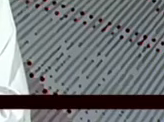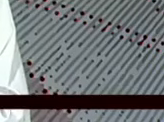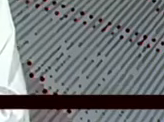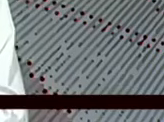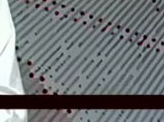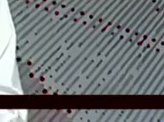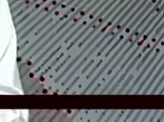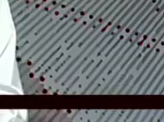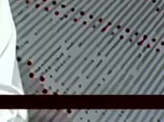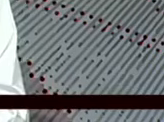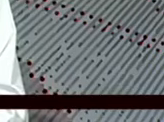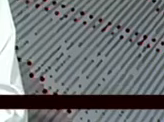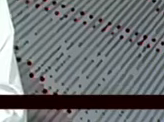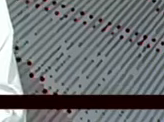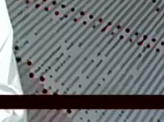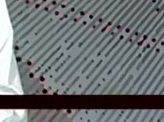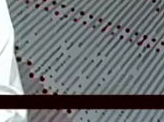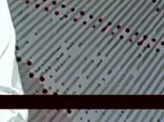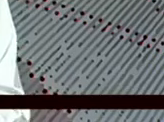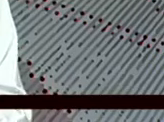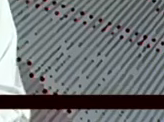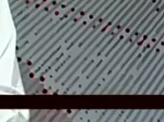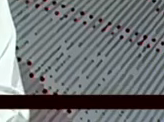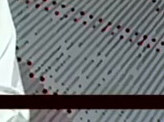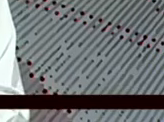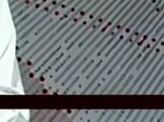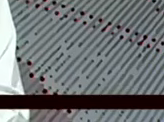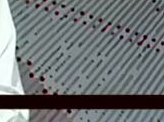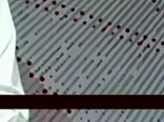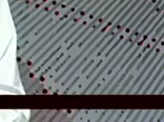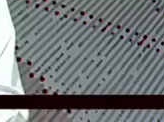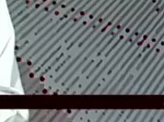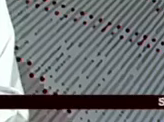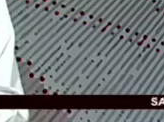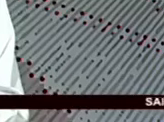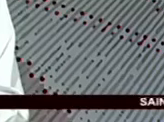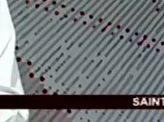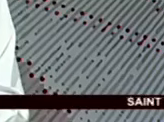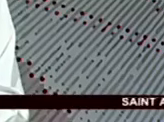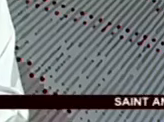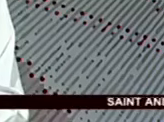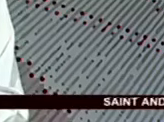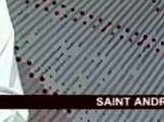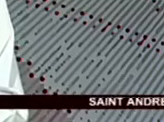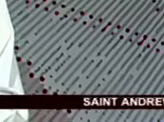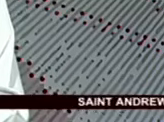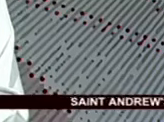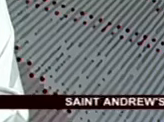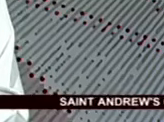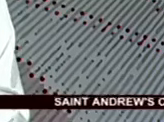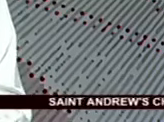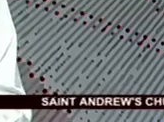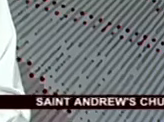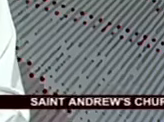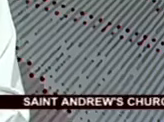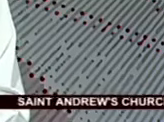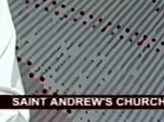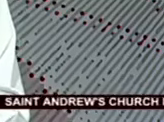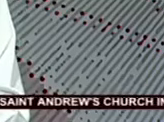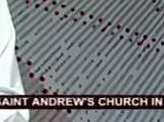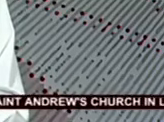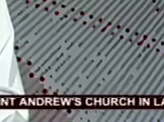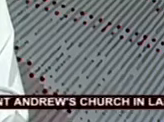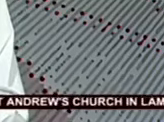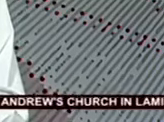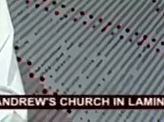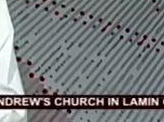wol fanam be tenten kan sunkaro kono dron ka iftaro wole mo suntera mo di molla kata lopitanol tan in